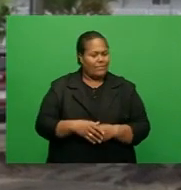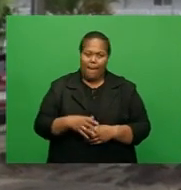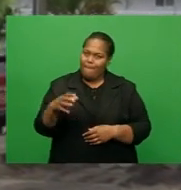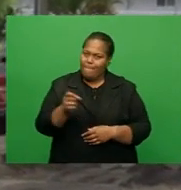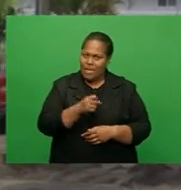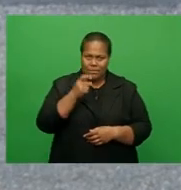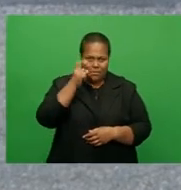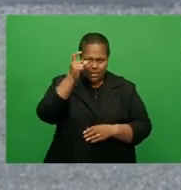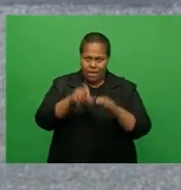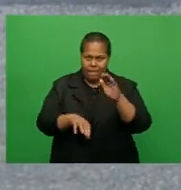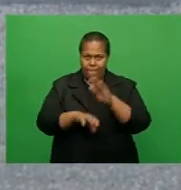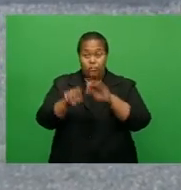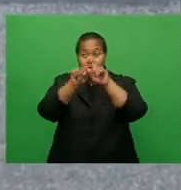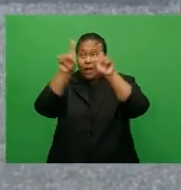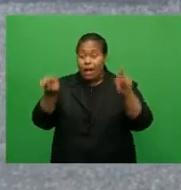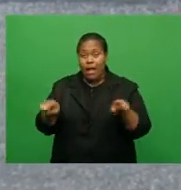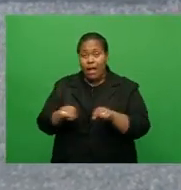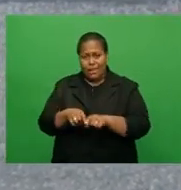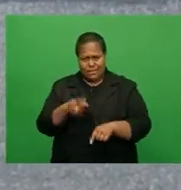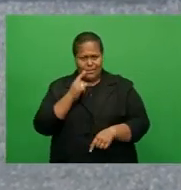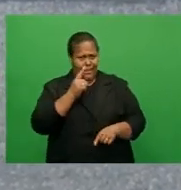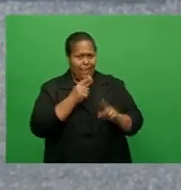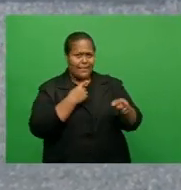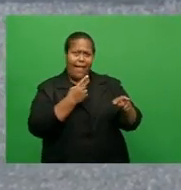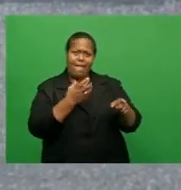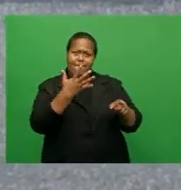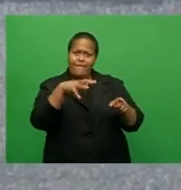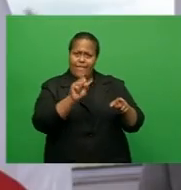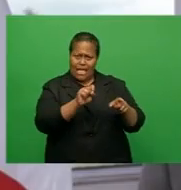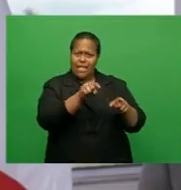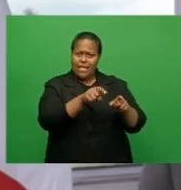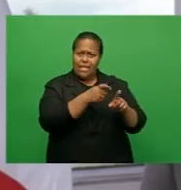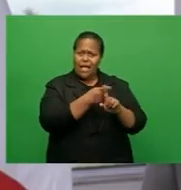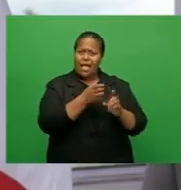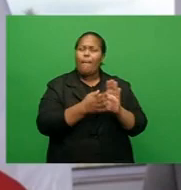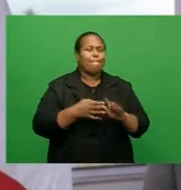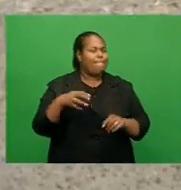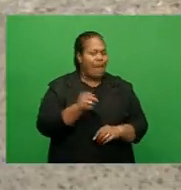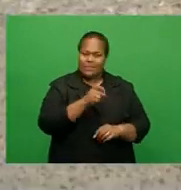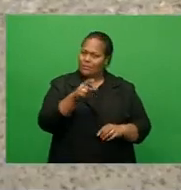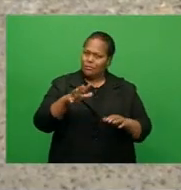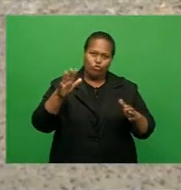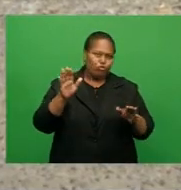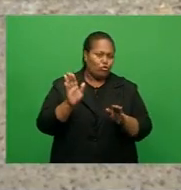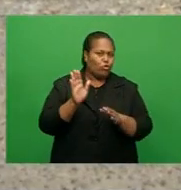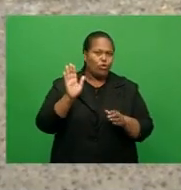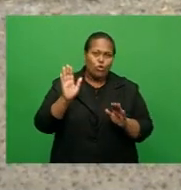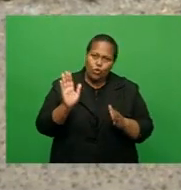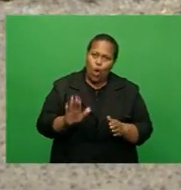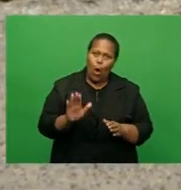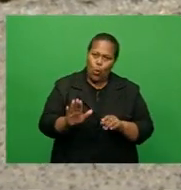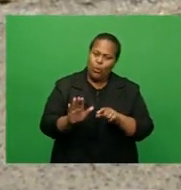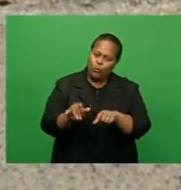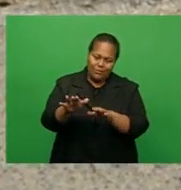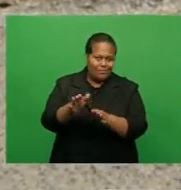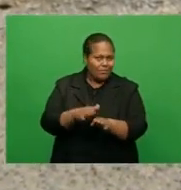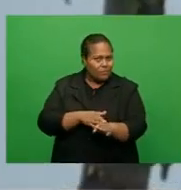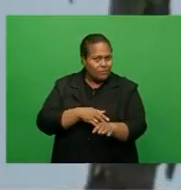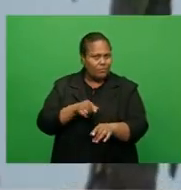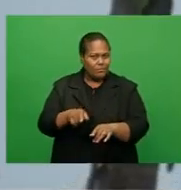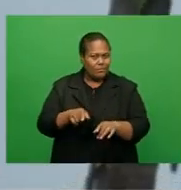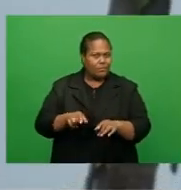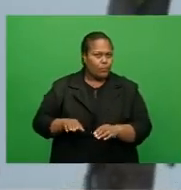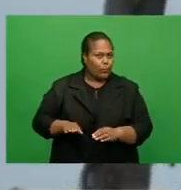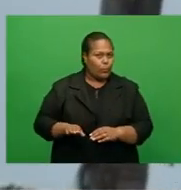of the road signs. When the road sign says 50, make sure you travel at 50. Ask us to slow down, slow down. Minister for Infrastructure Chone Usamate says